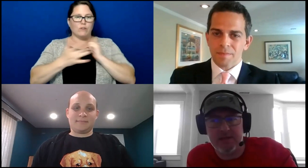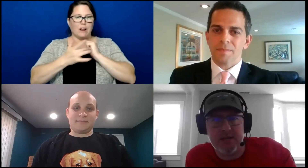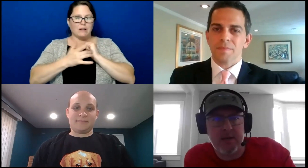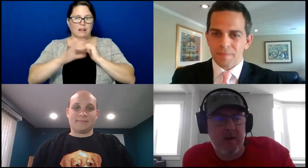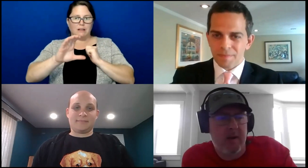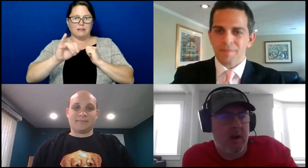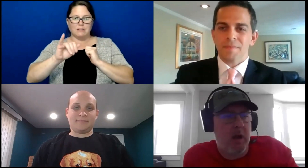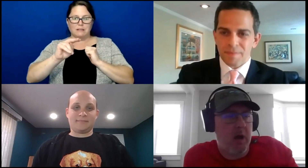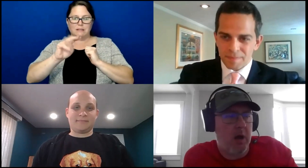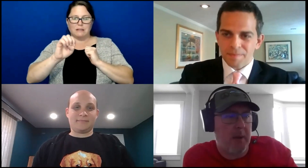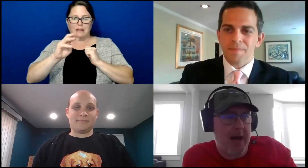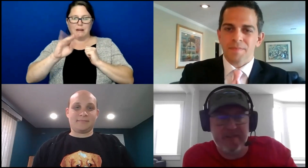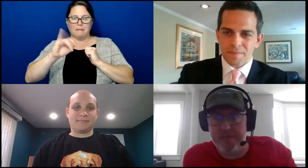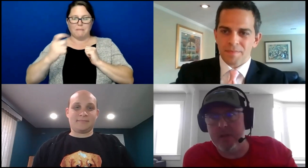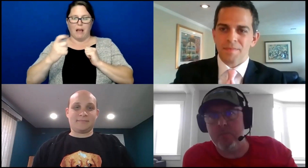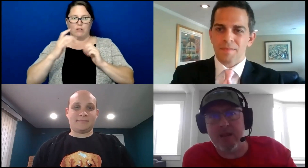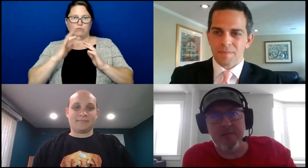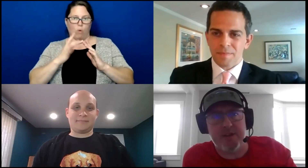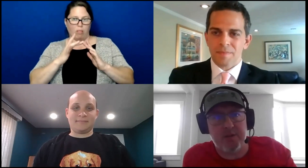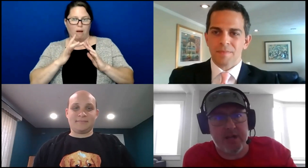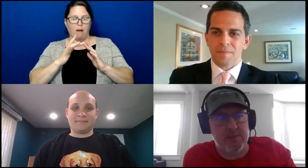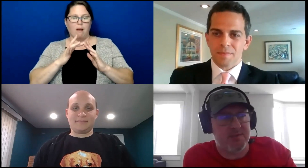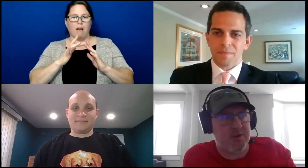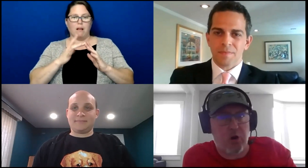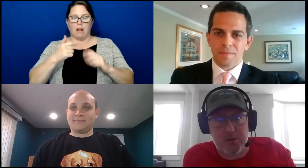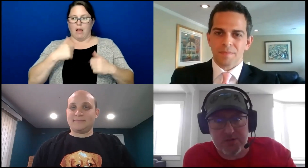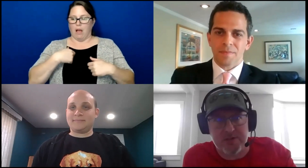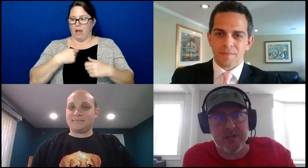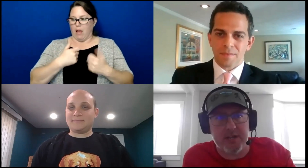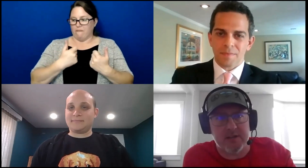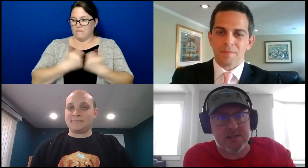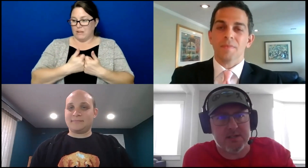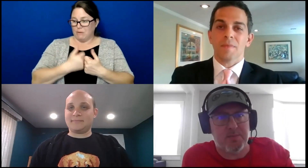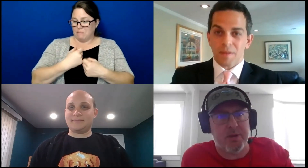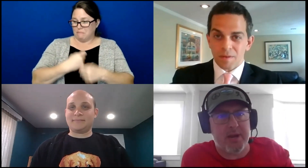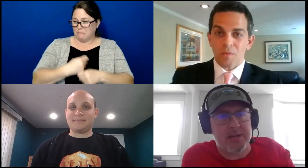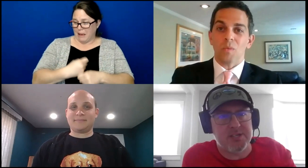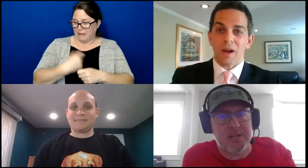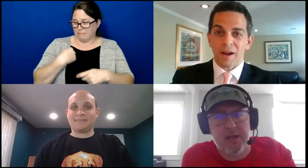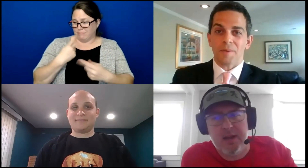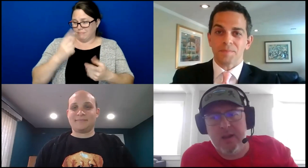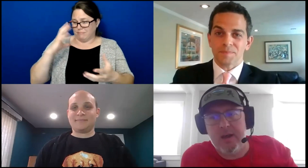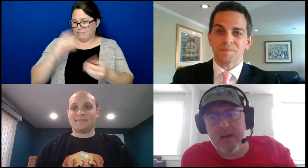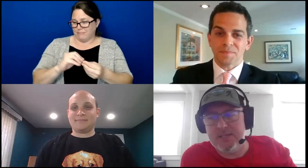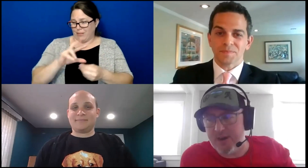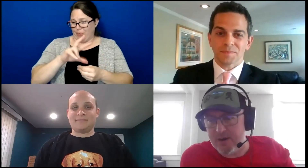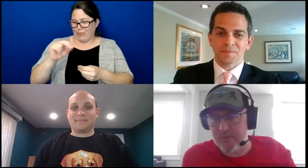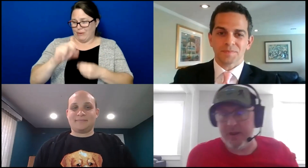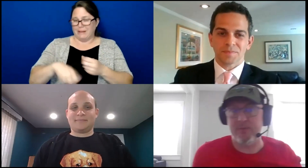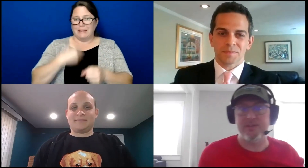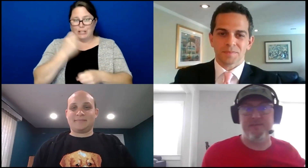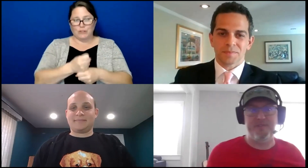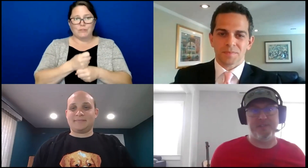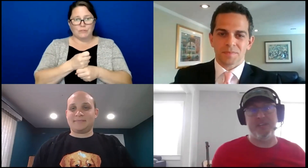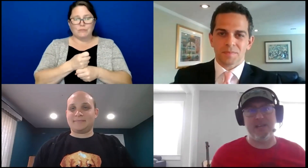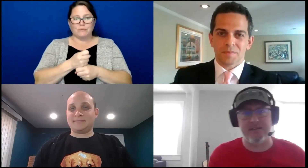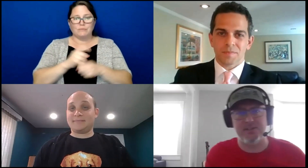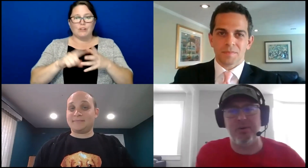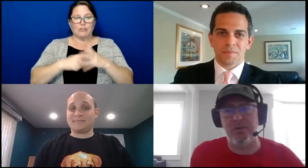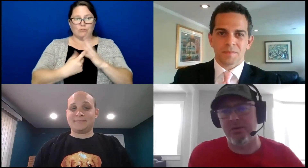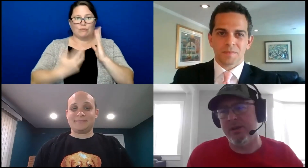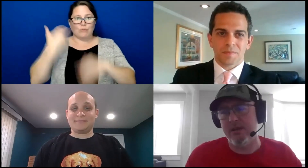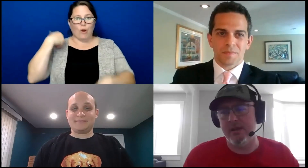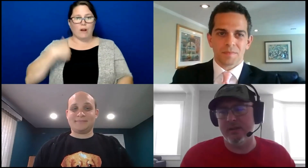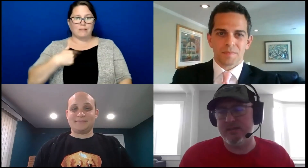of Bethesda. I've been making video games for almost 30 years at this point, actually. Started when I was 15